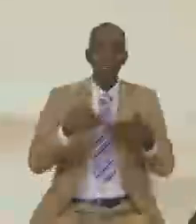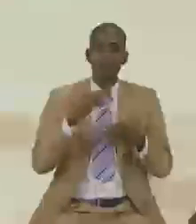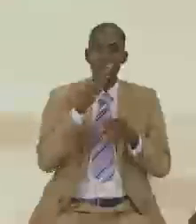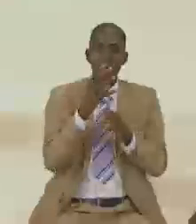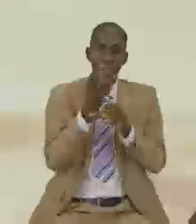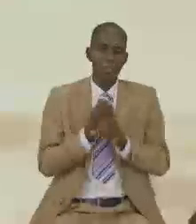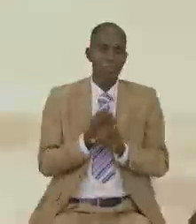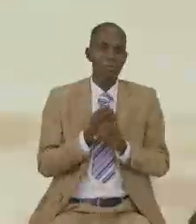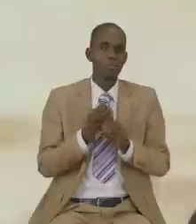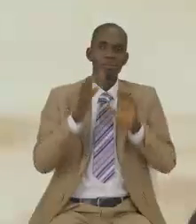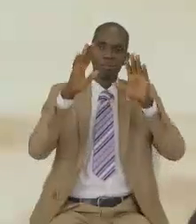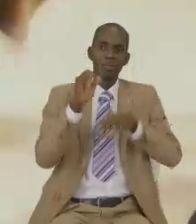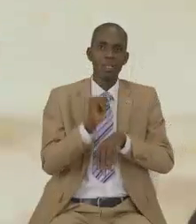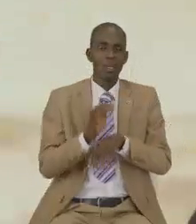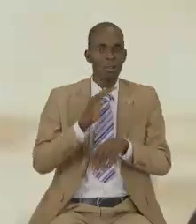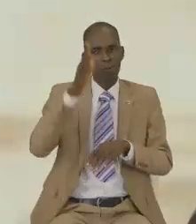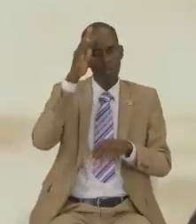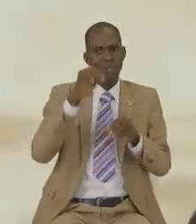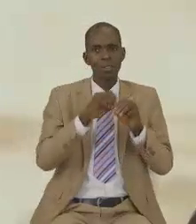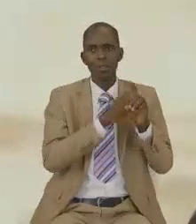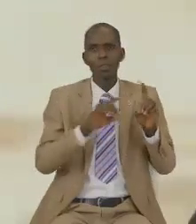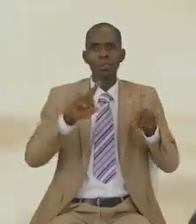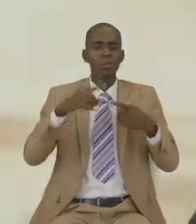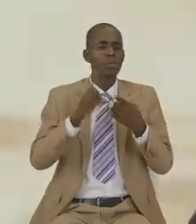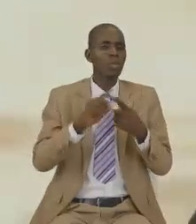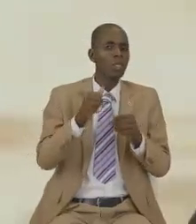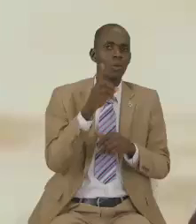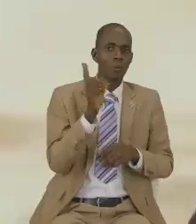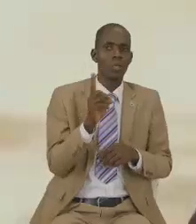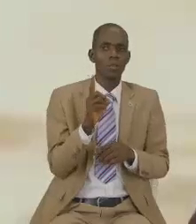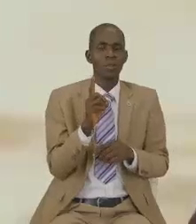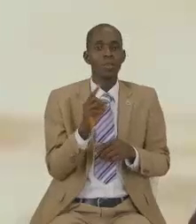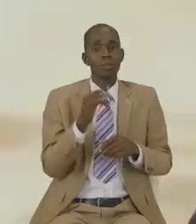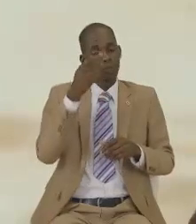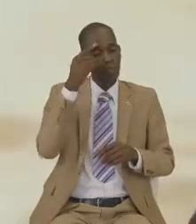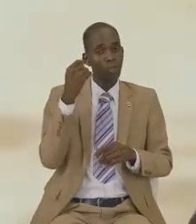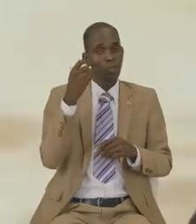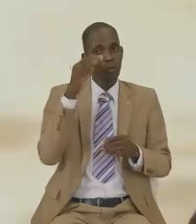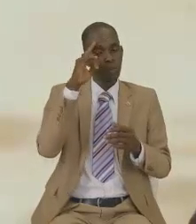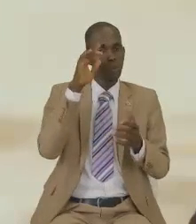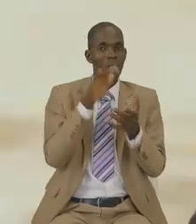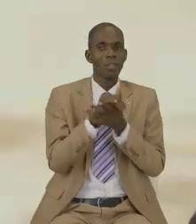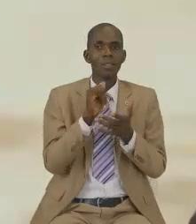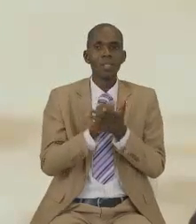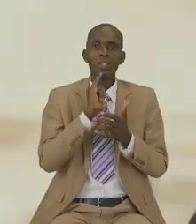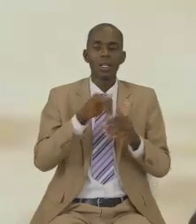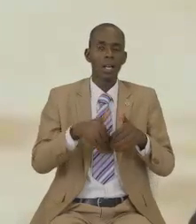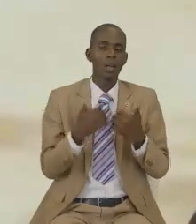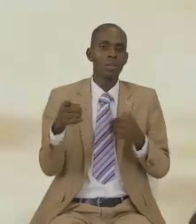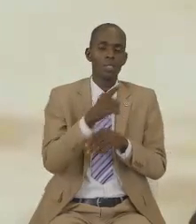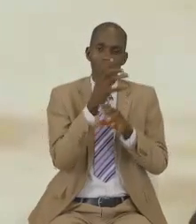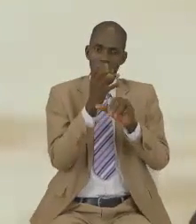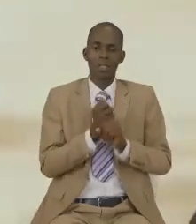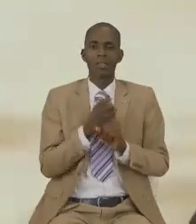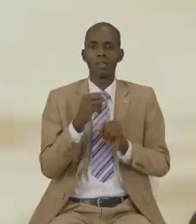not that our pastor, our father-in-law is going to other state to touch them, no. It's because they believed that is how they get their healing. So I